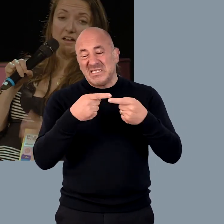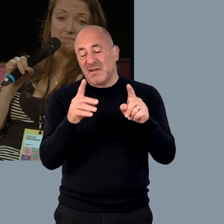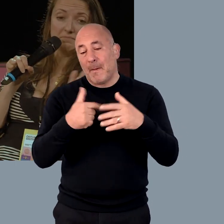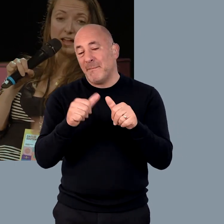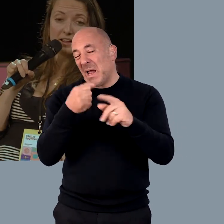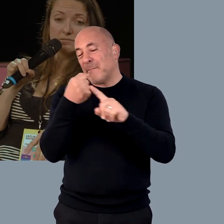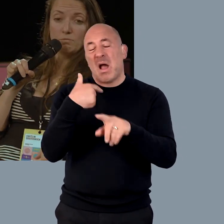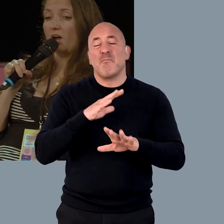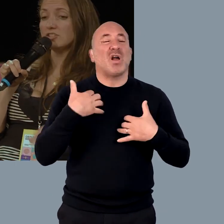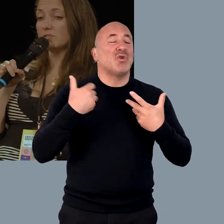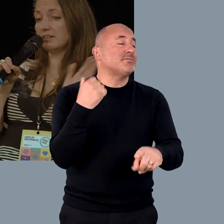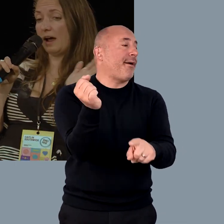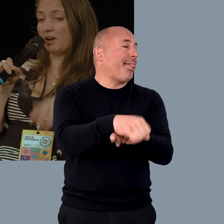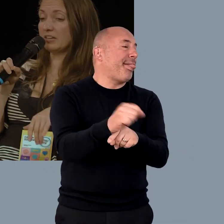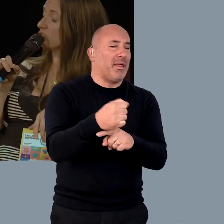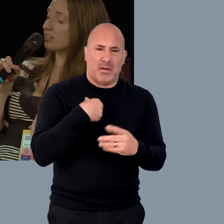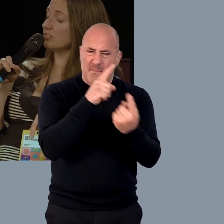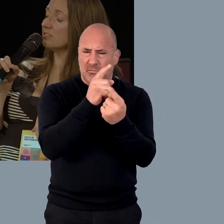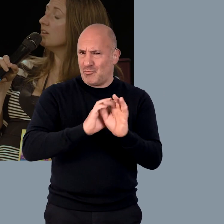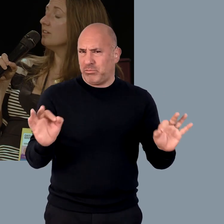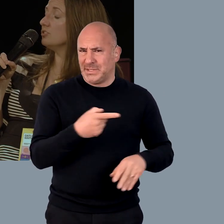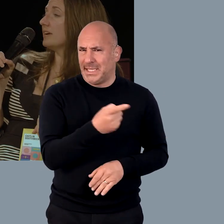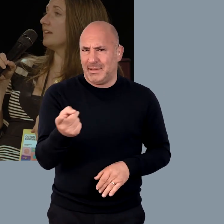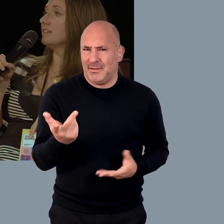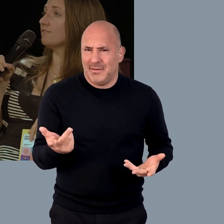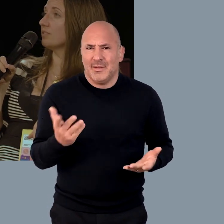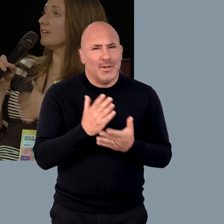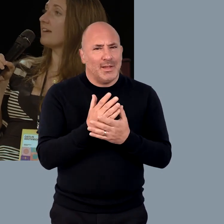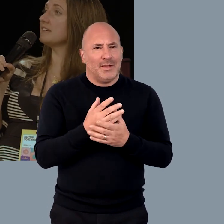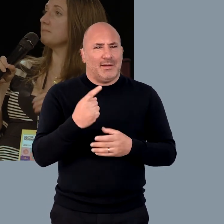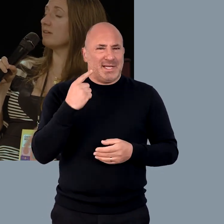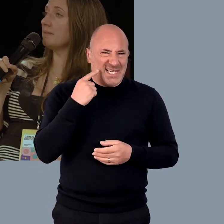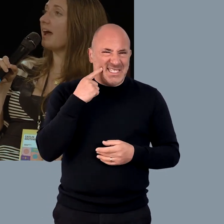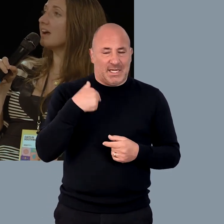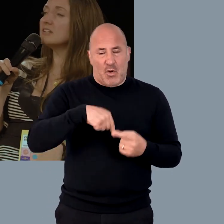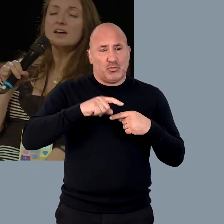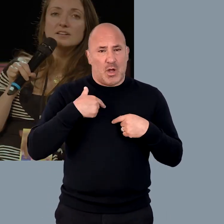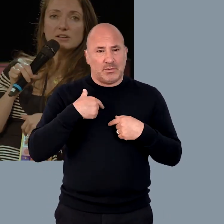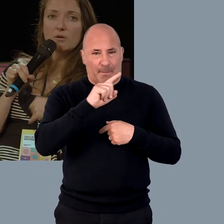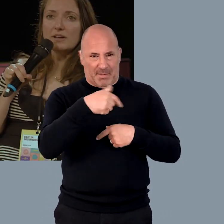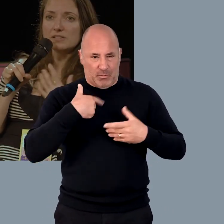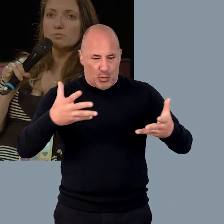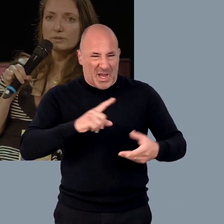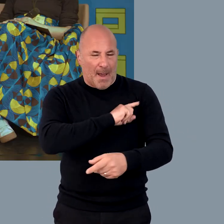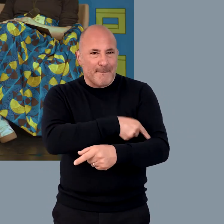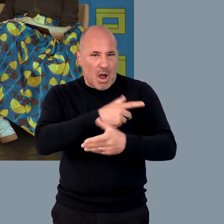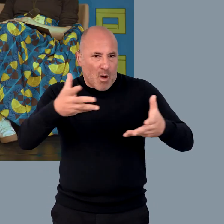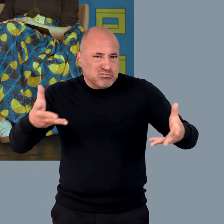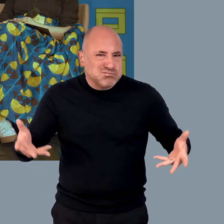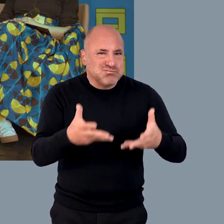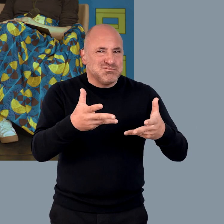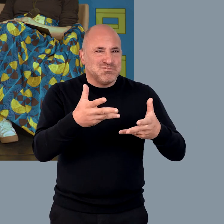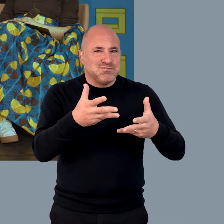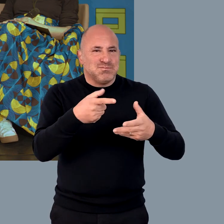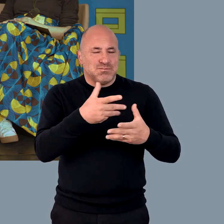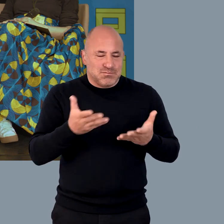because I want to, and I'm not interested in doing anything differently if that has a better impact. So it's really easy